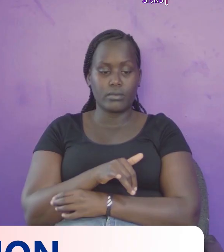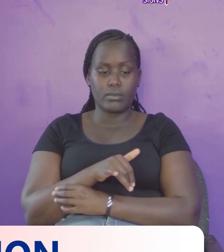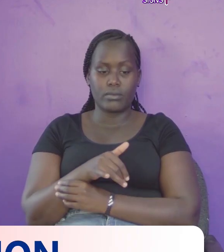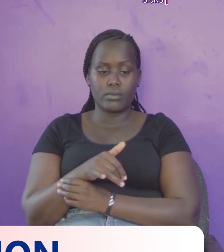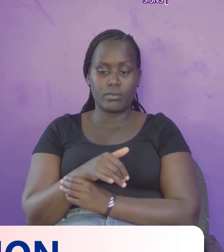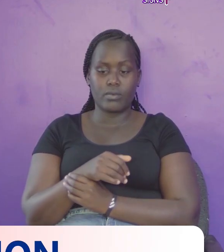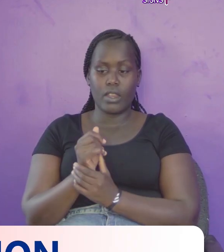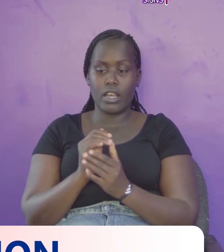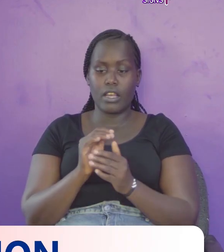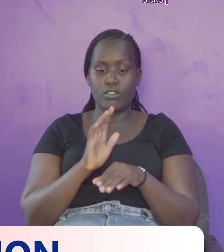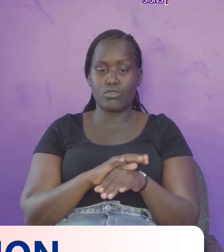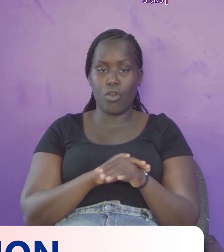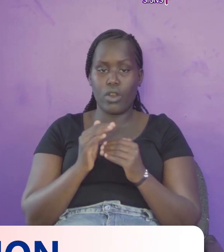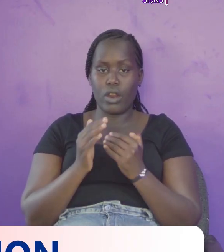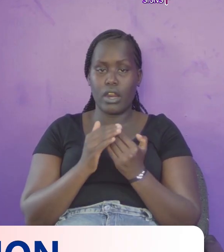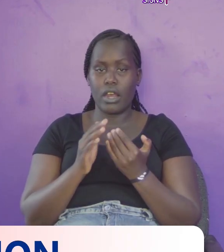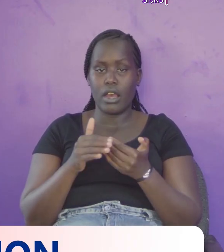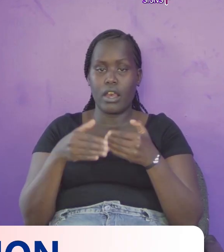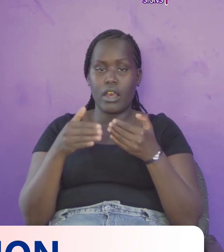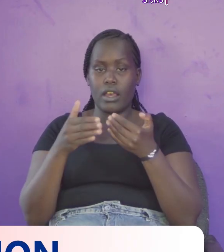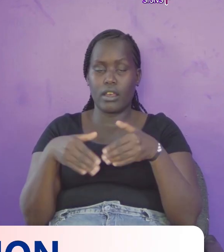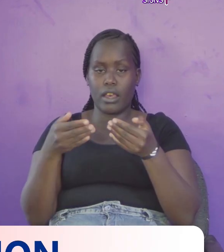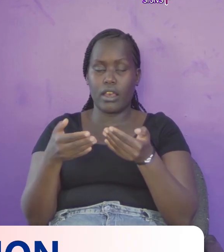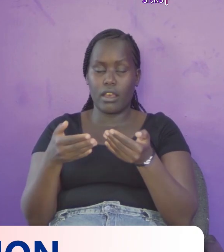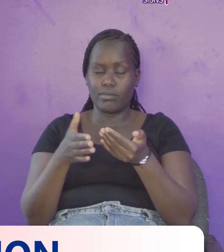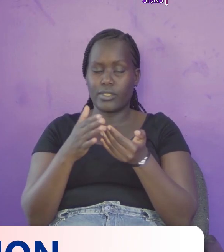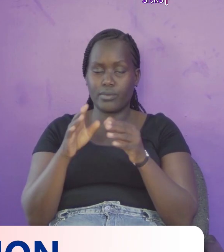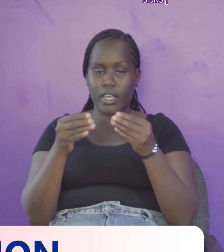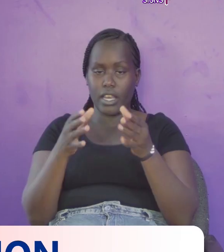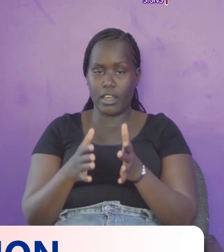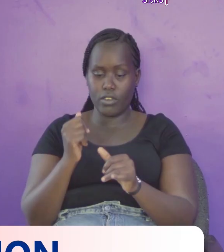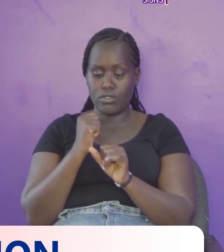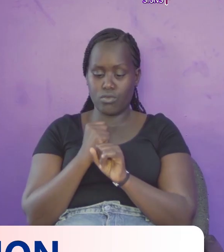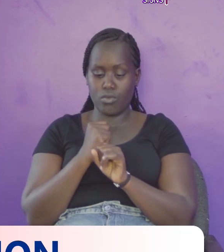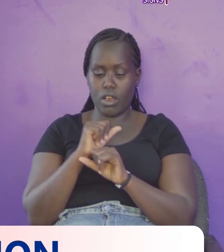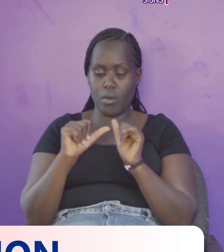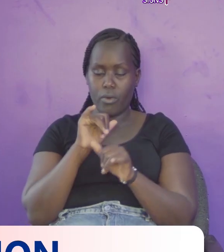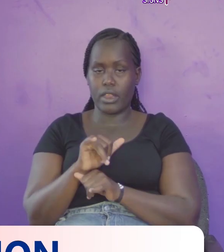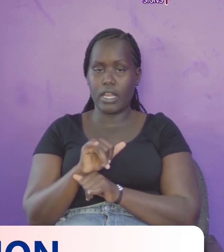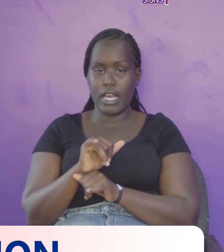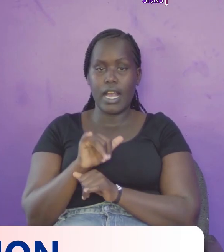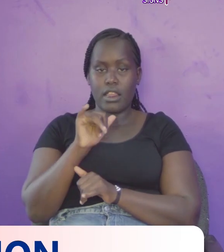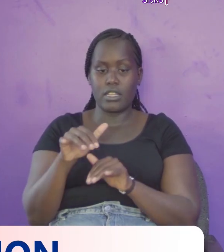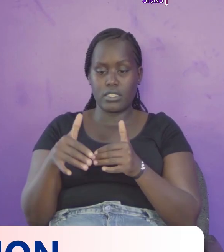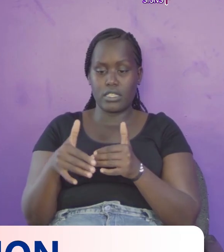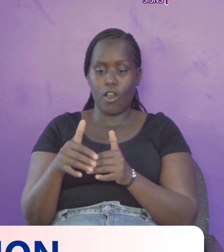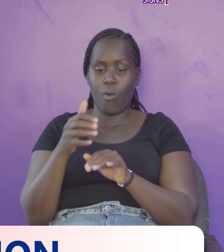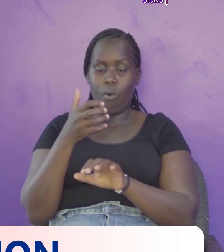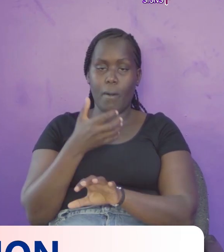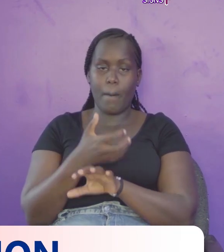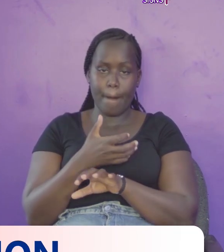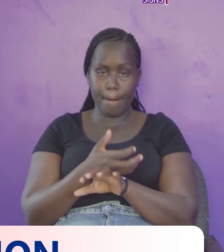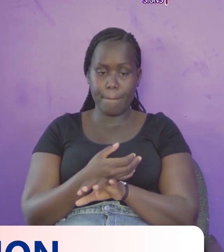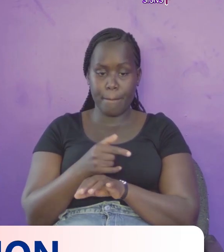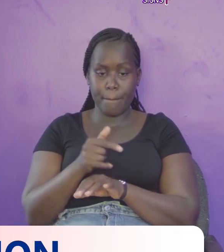it's upon the caregiver to work out his heart. Okay. I'm just thinking so. That is how complicated it is. Because